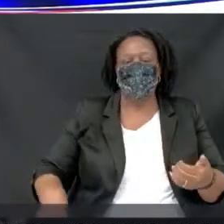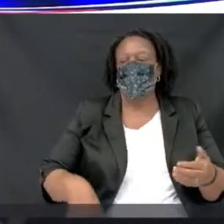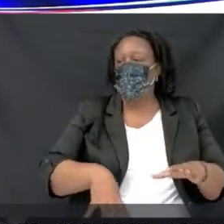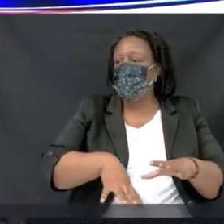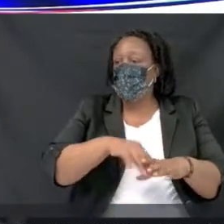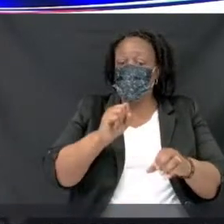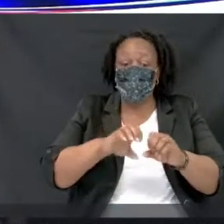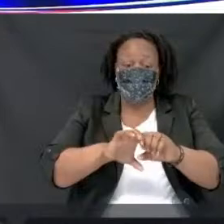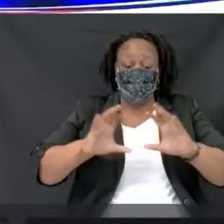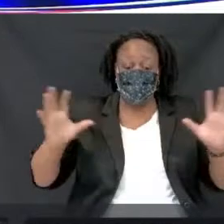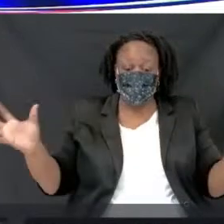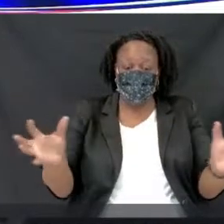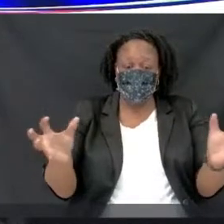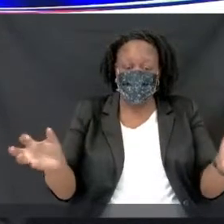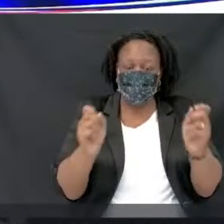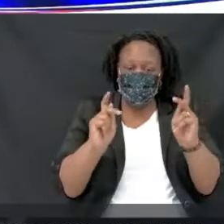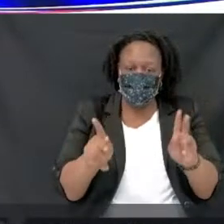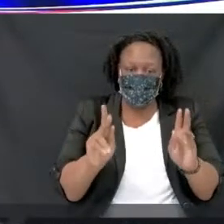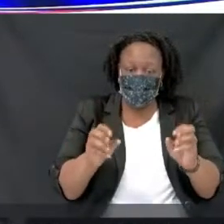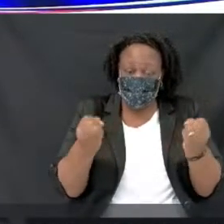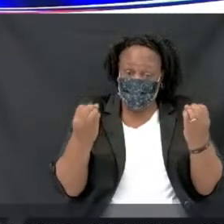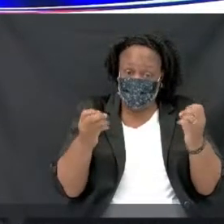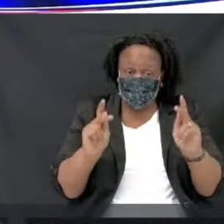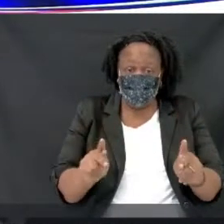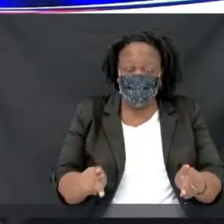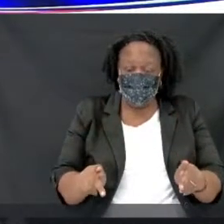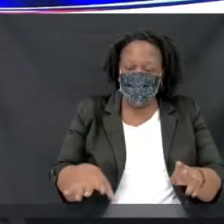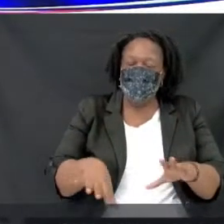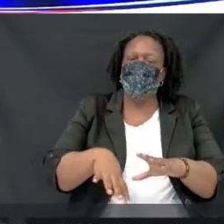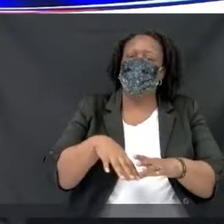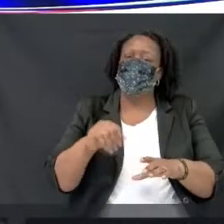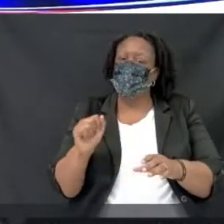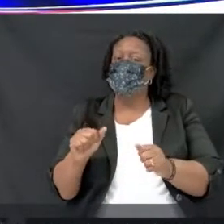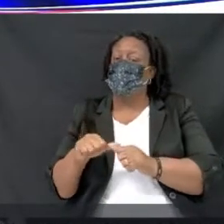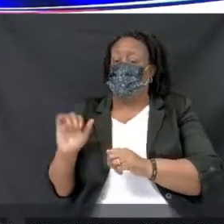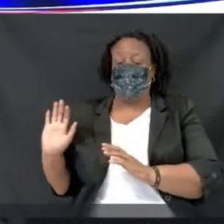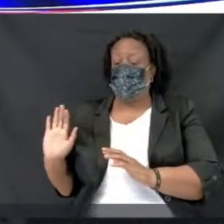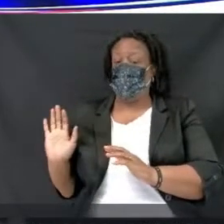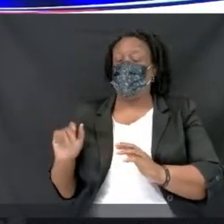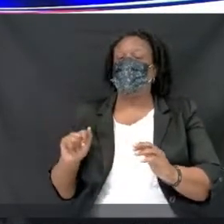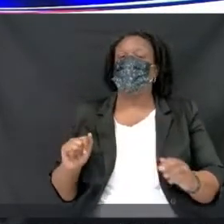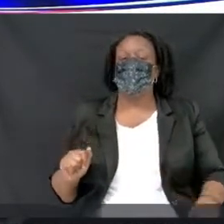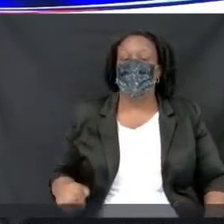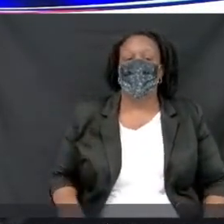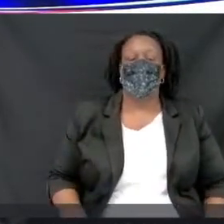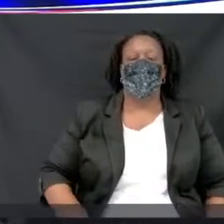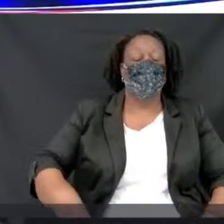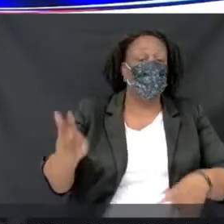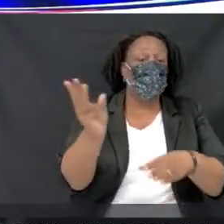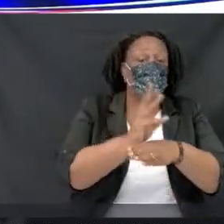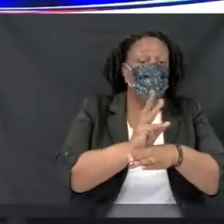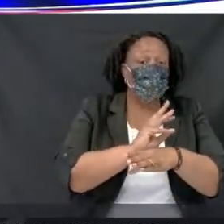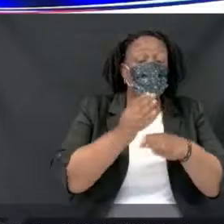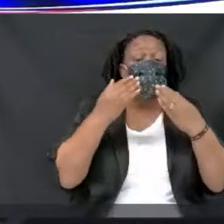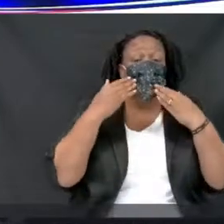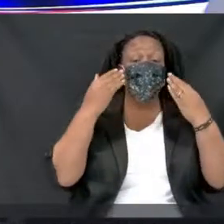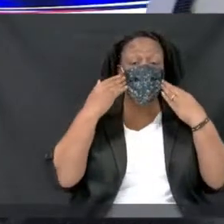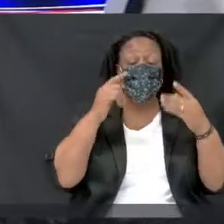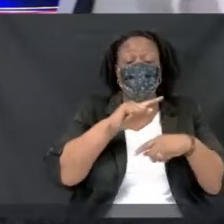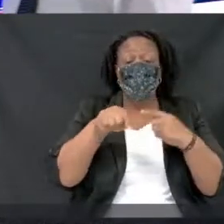sanitization behavior, and wear face masks when you're in public. Thank you.